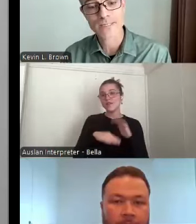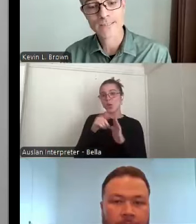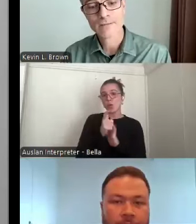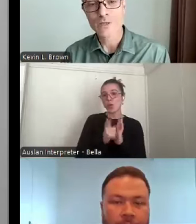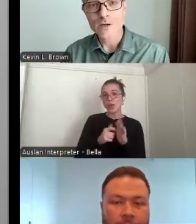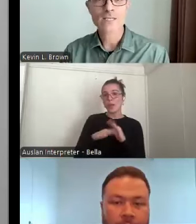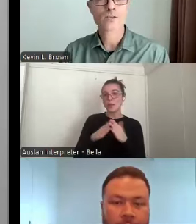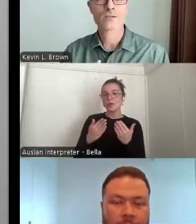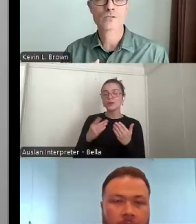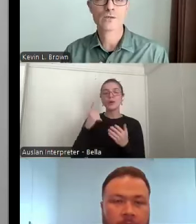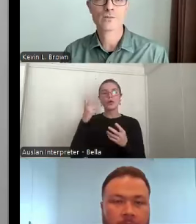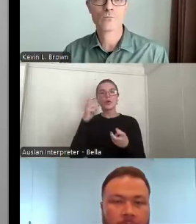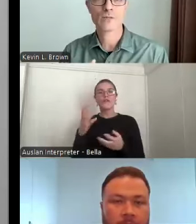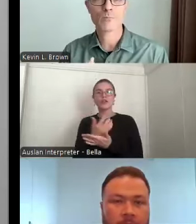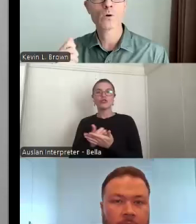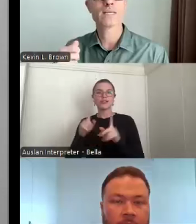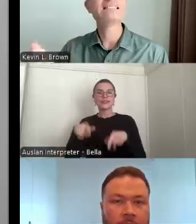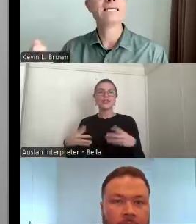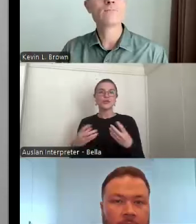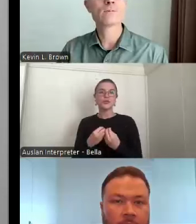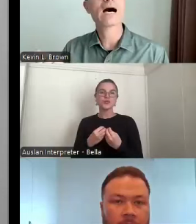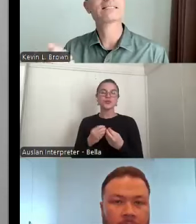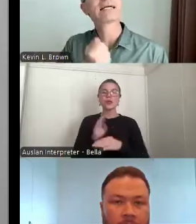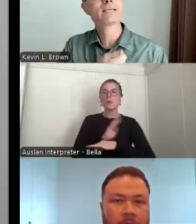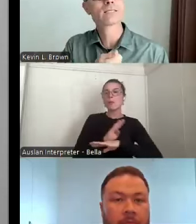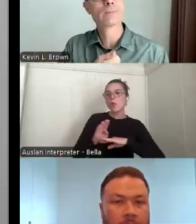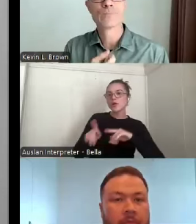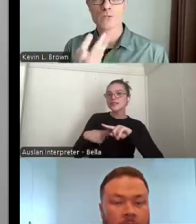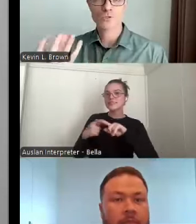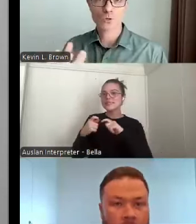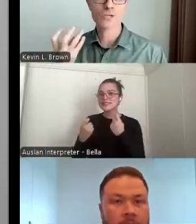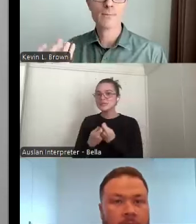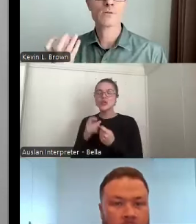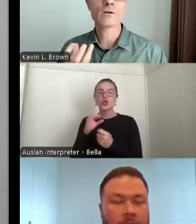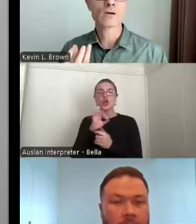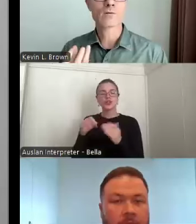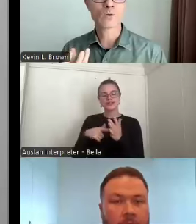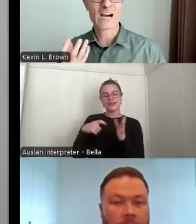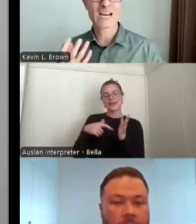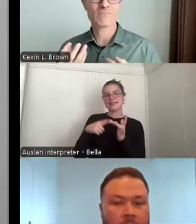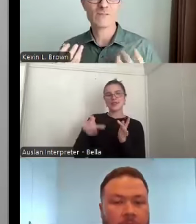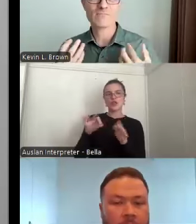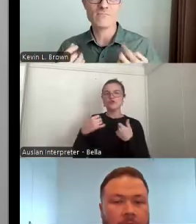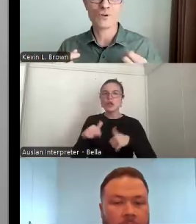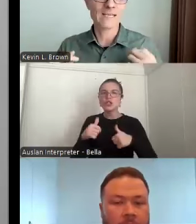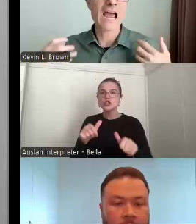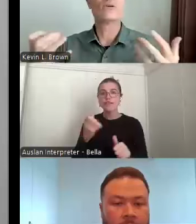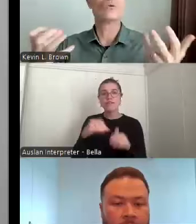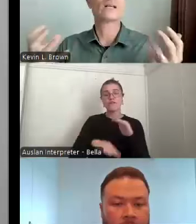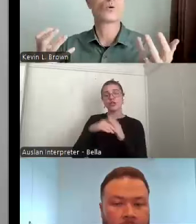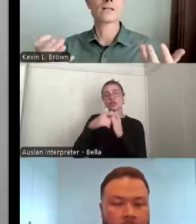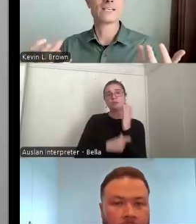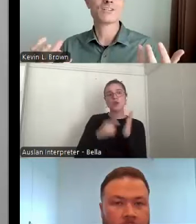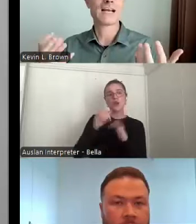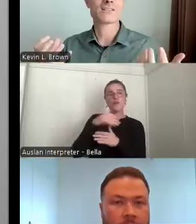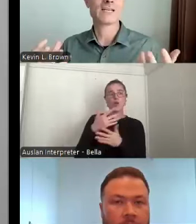called fundraising starts with boards and teams, not tactics. So there's a whole chapter in the book around why really everyone in